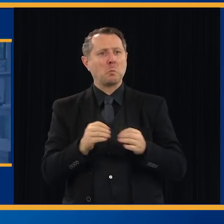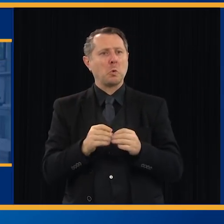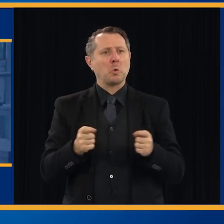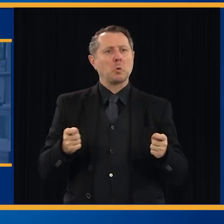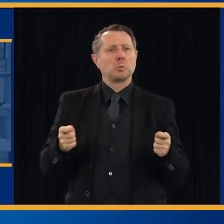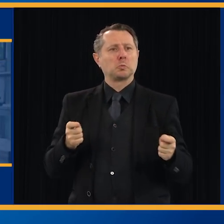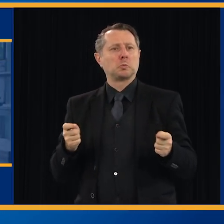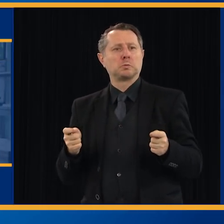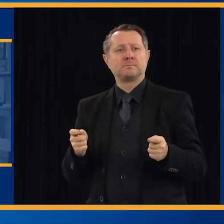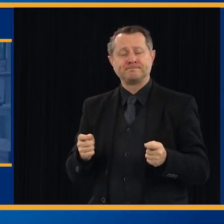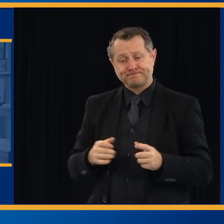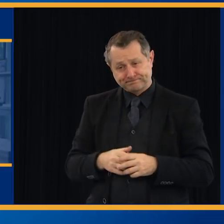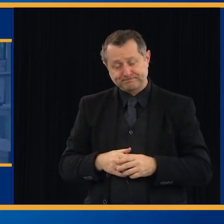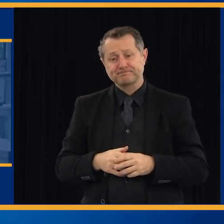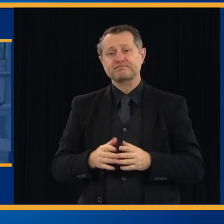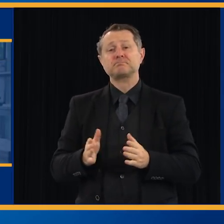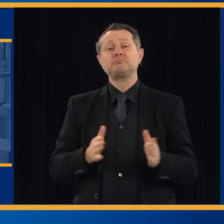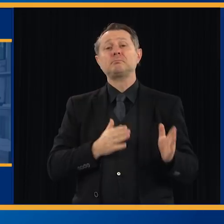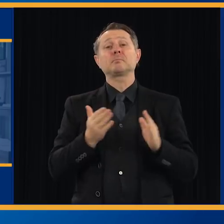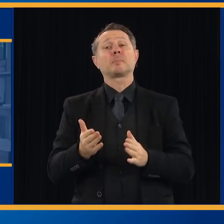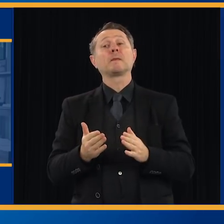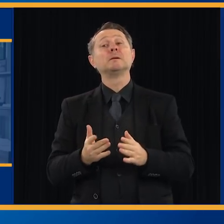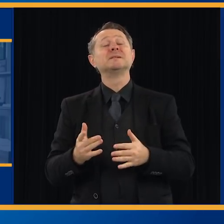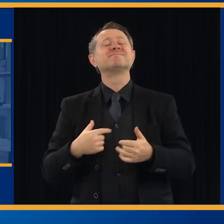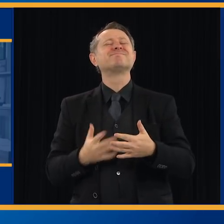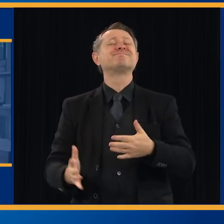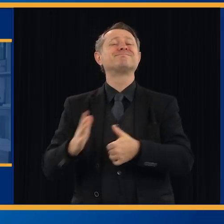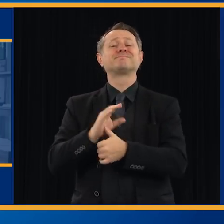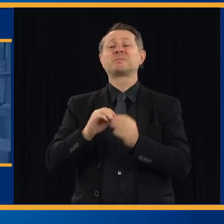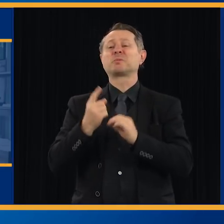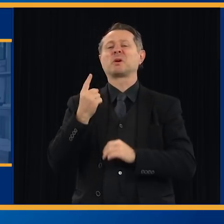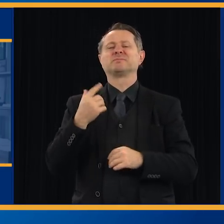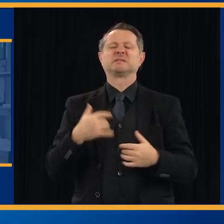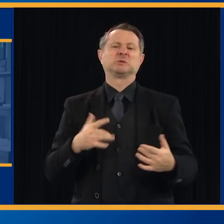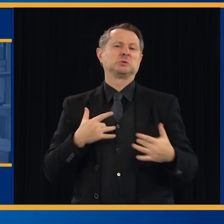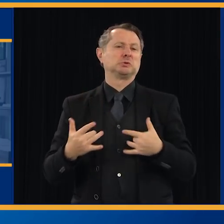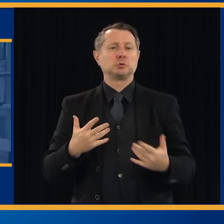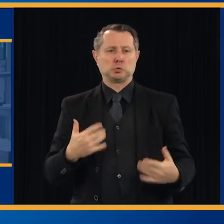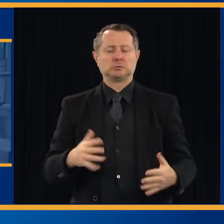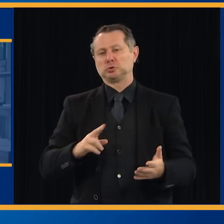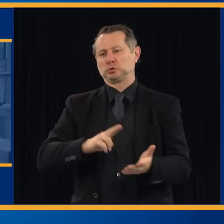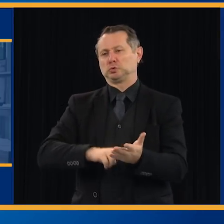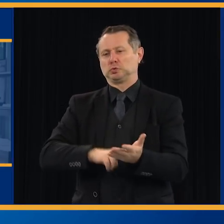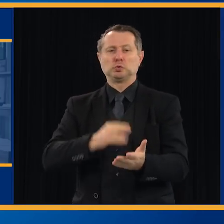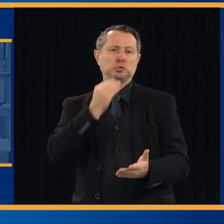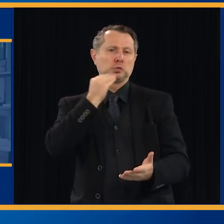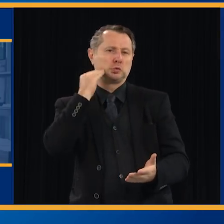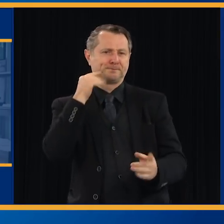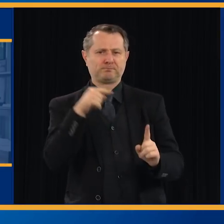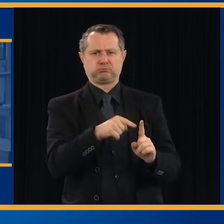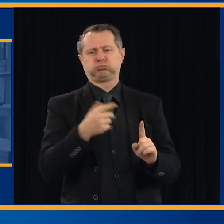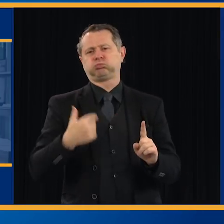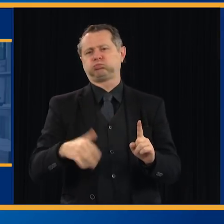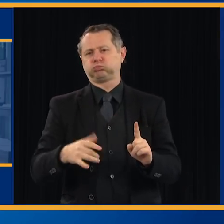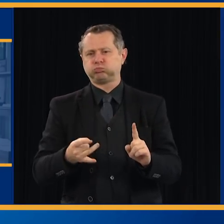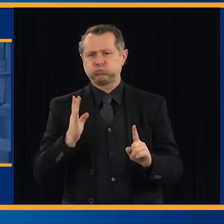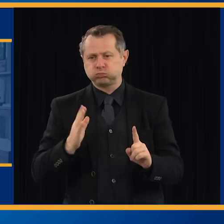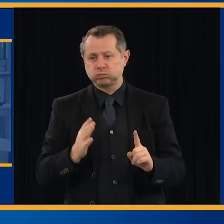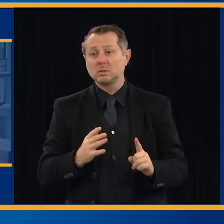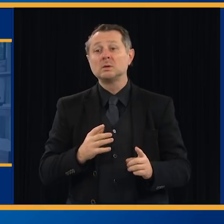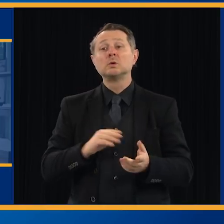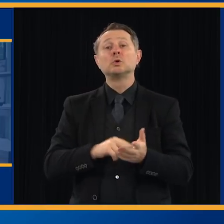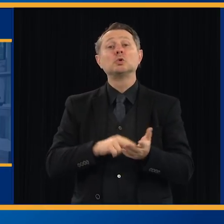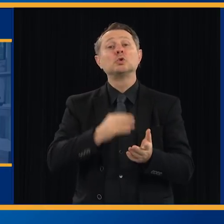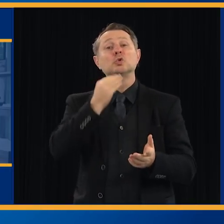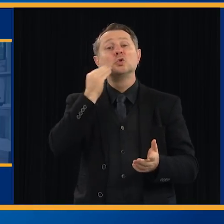controlled it. Nursing homes are still our number one concern. The nursing home is the